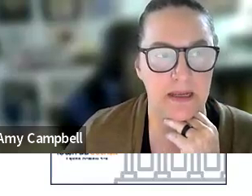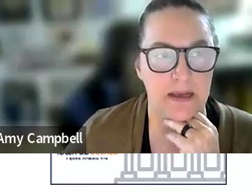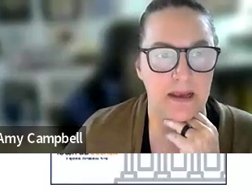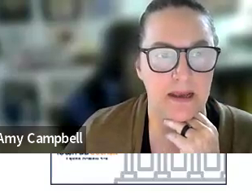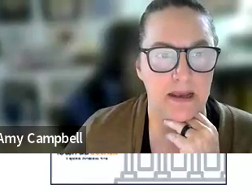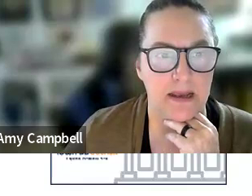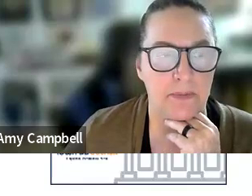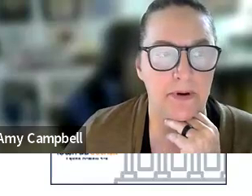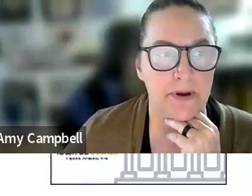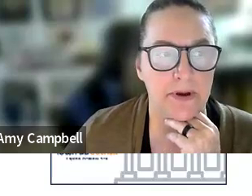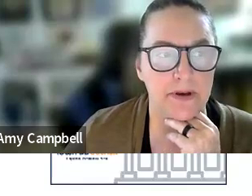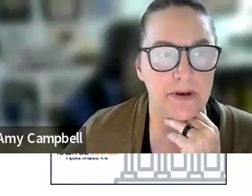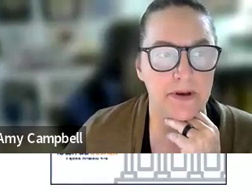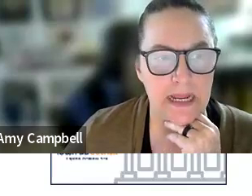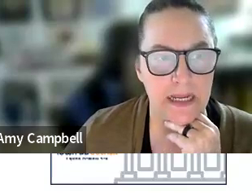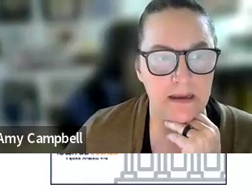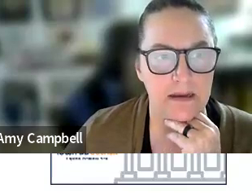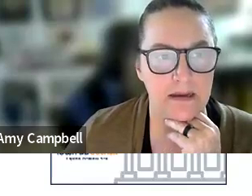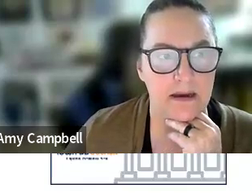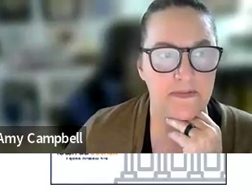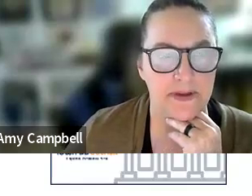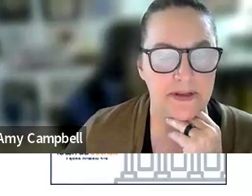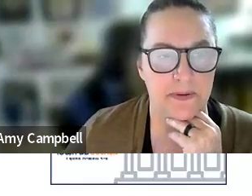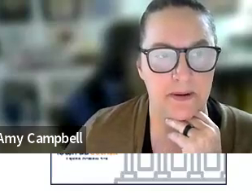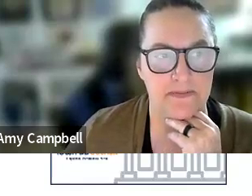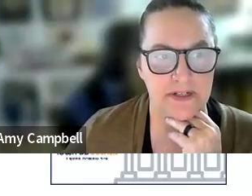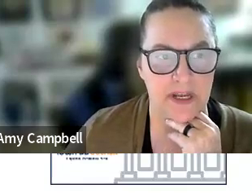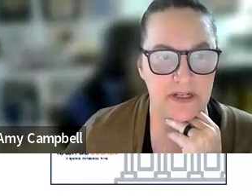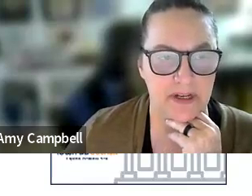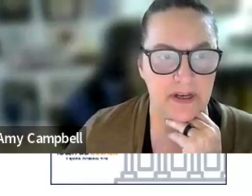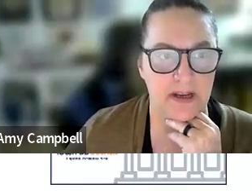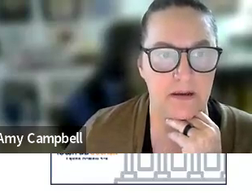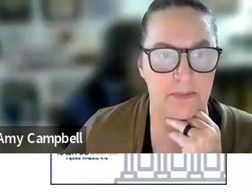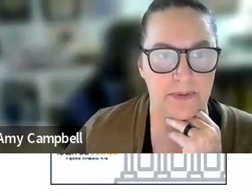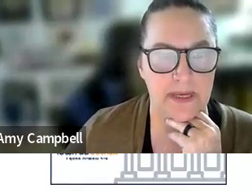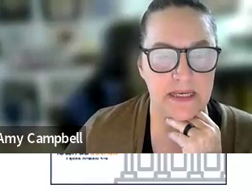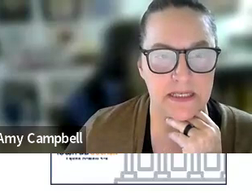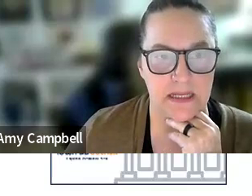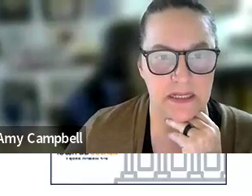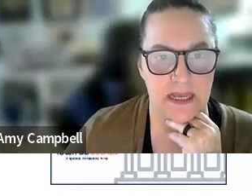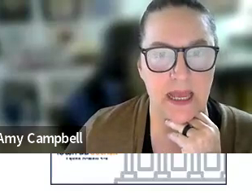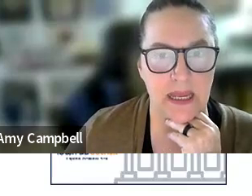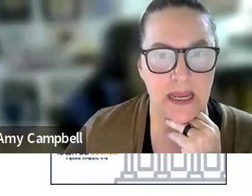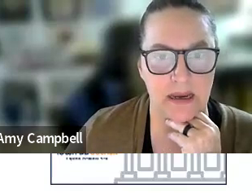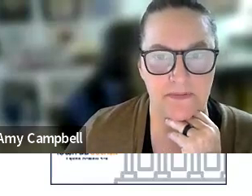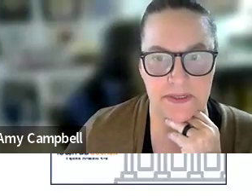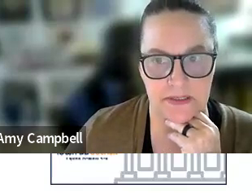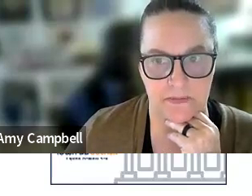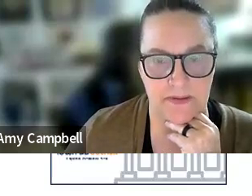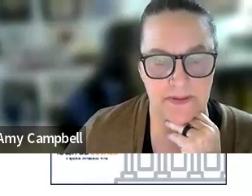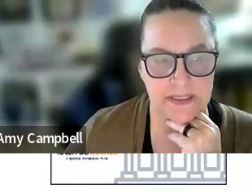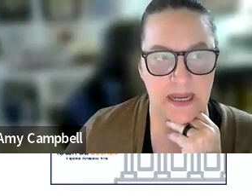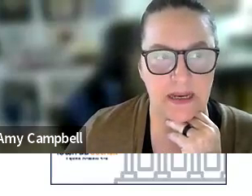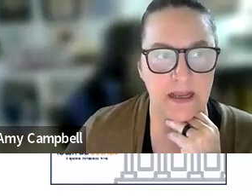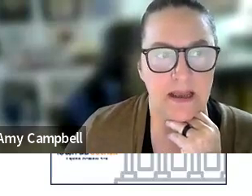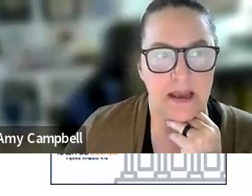Moines. They will put 40 of the Department of Education employees into the AEA offices